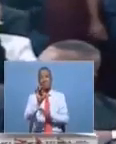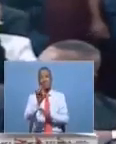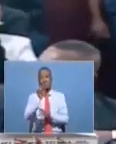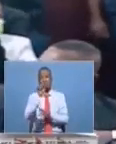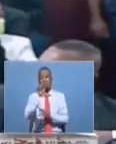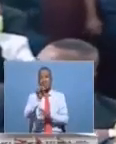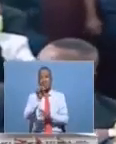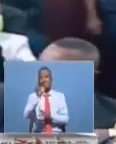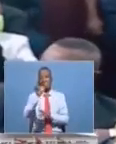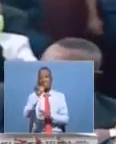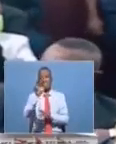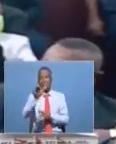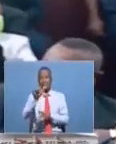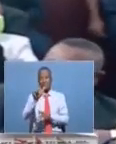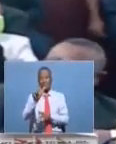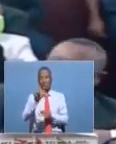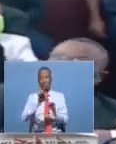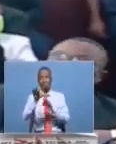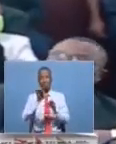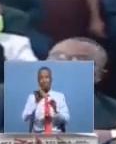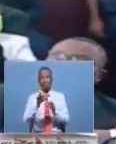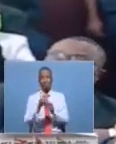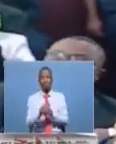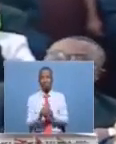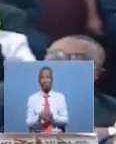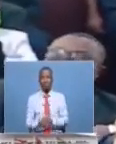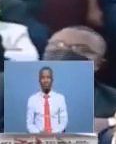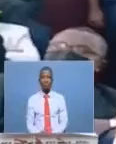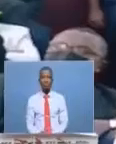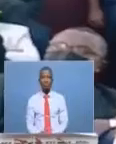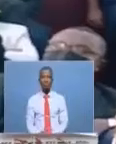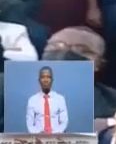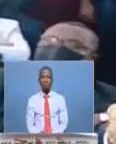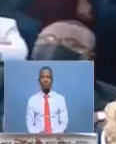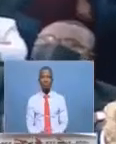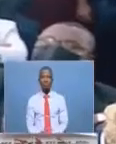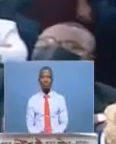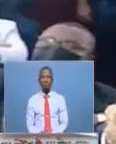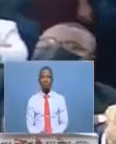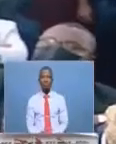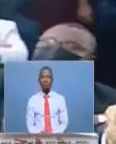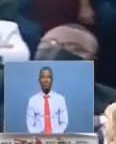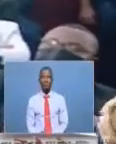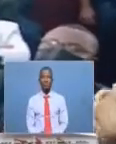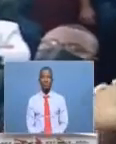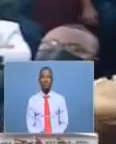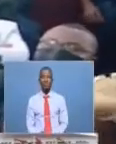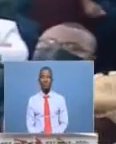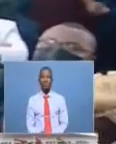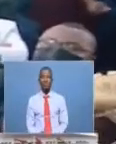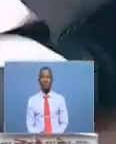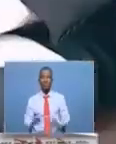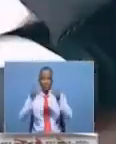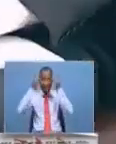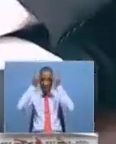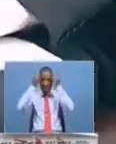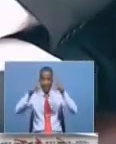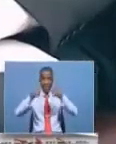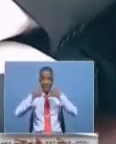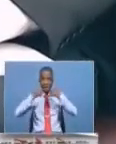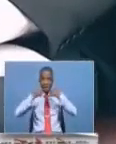simply reads as follows: an adjudicating authority for the determination of the